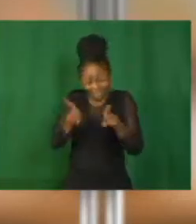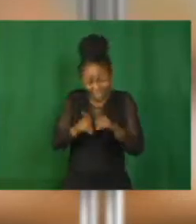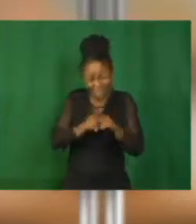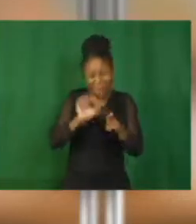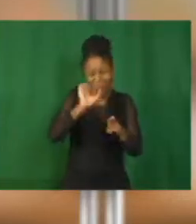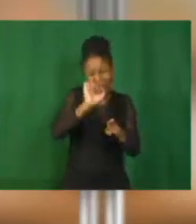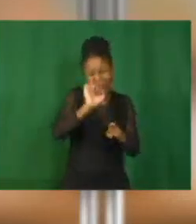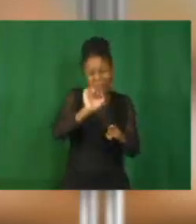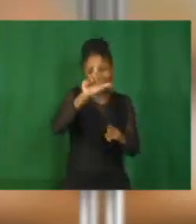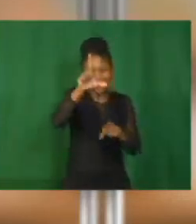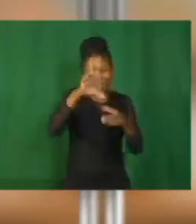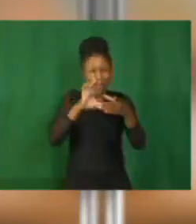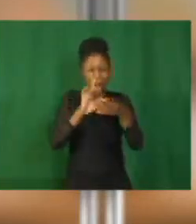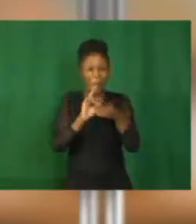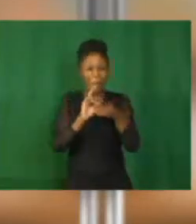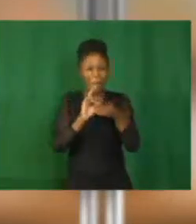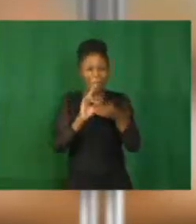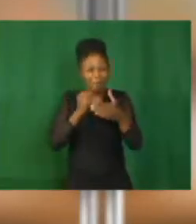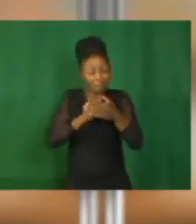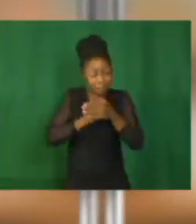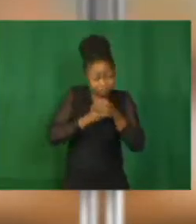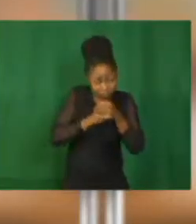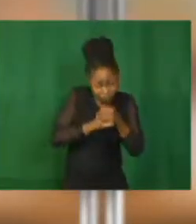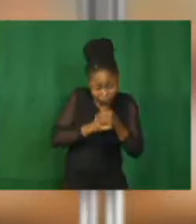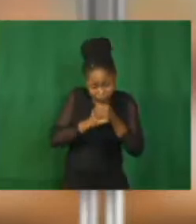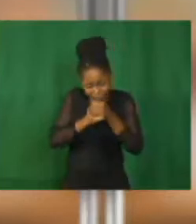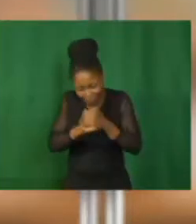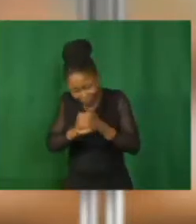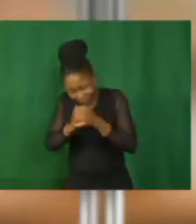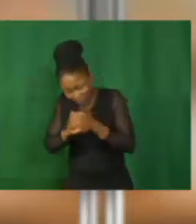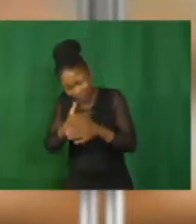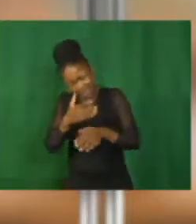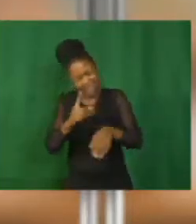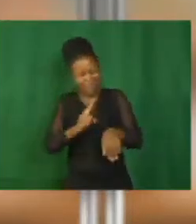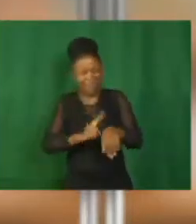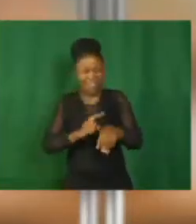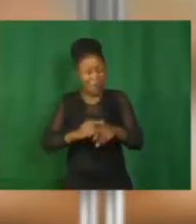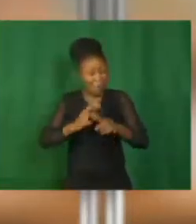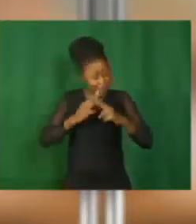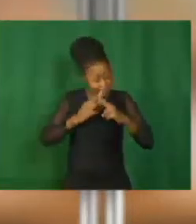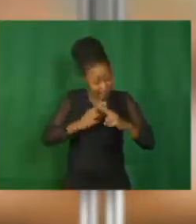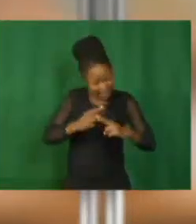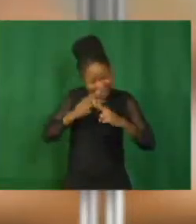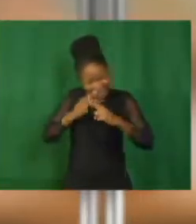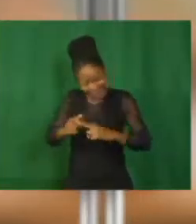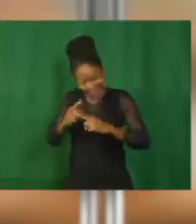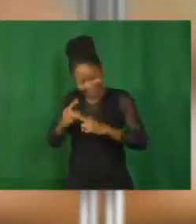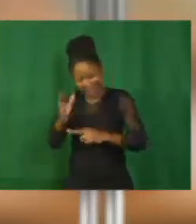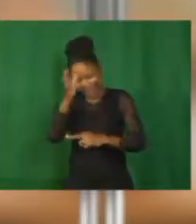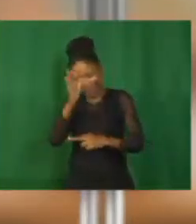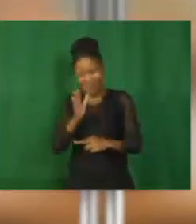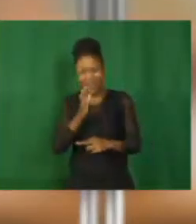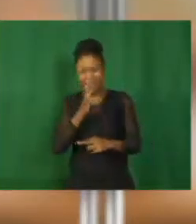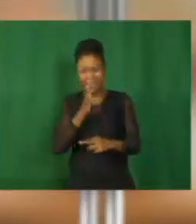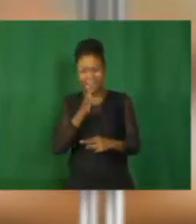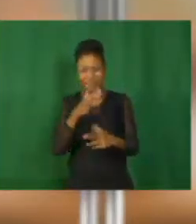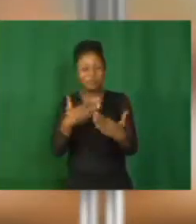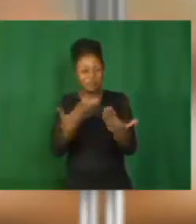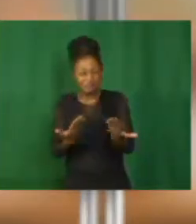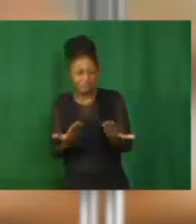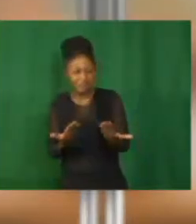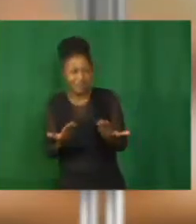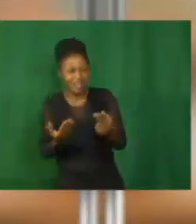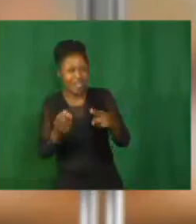home. You know, there are instances, many instances where you must exercise submission, not